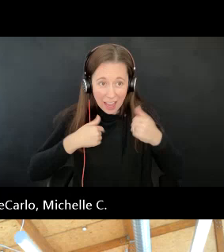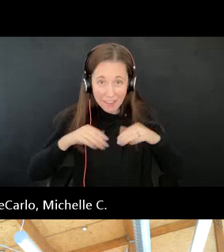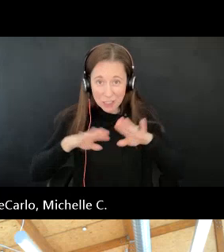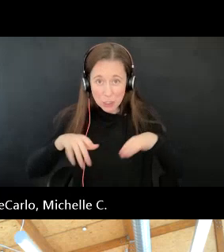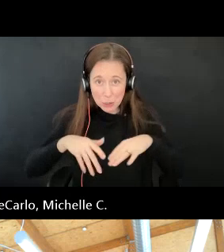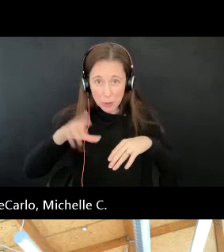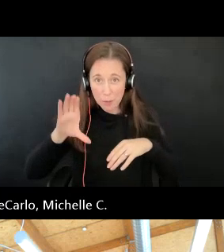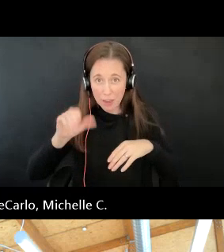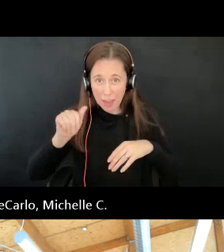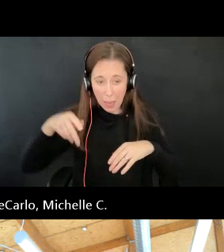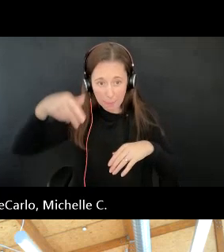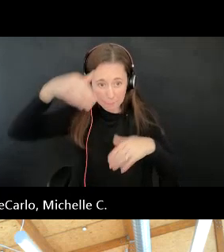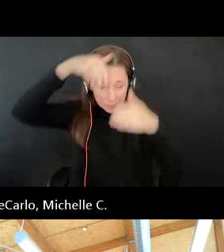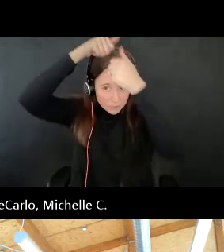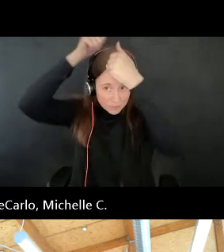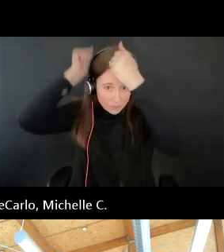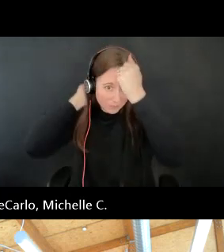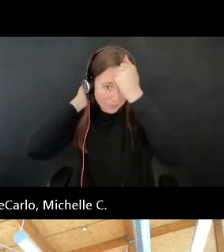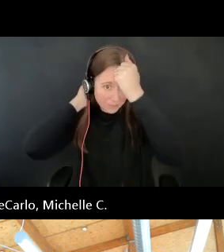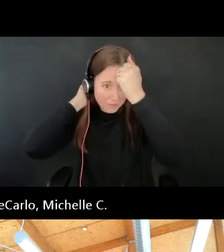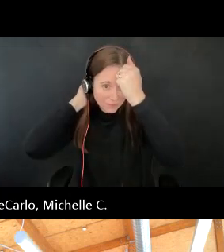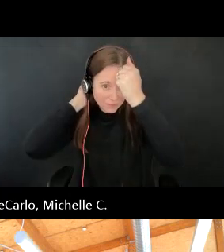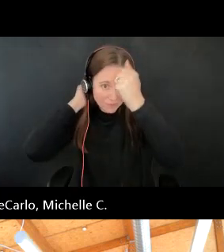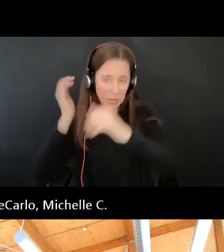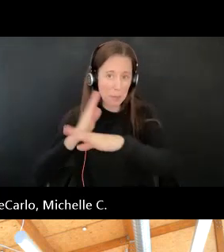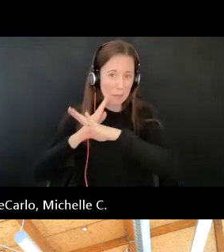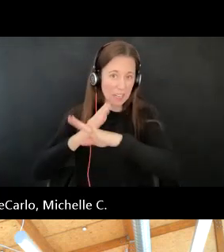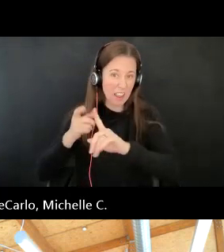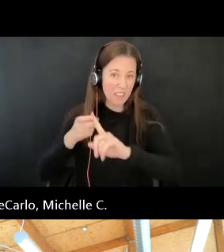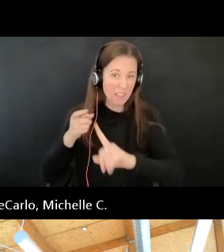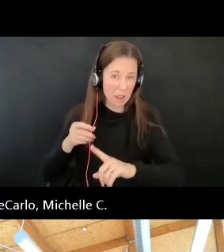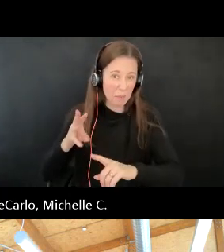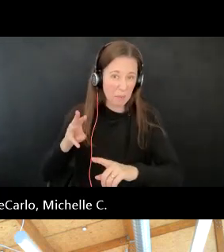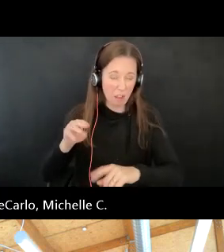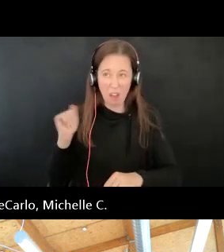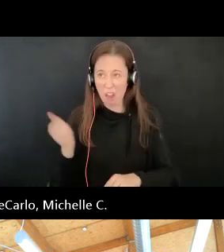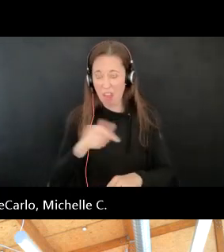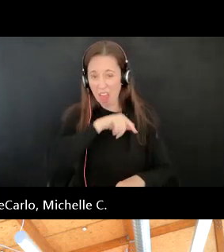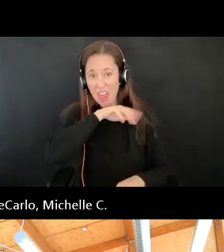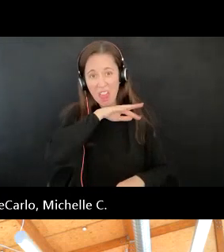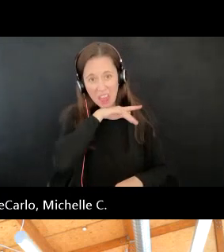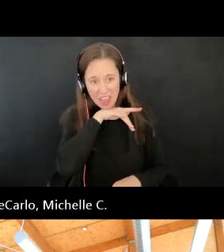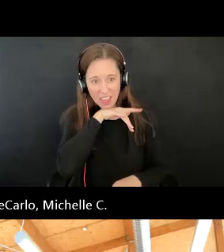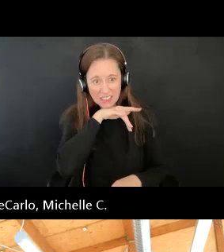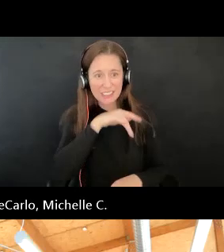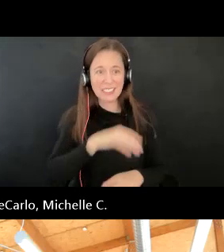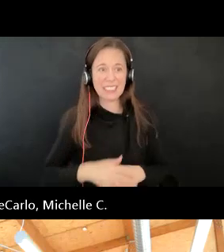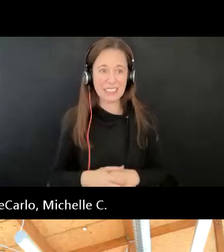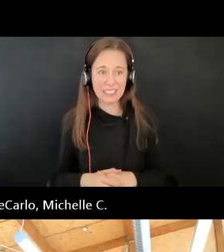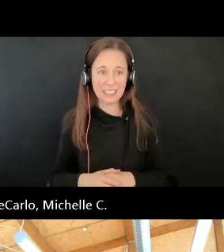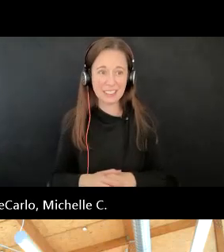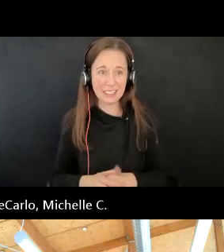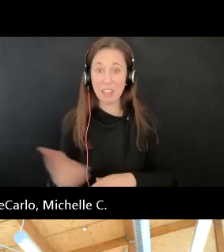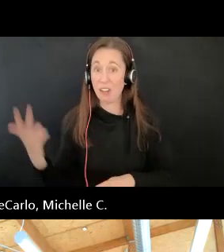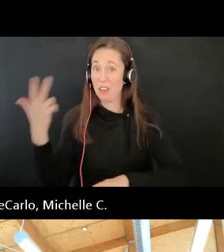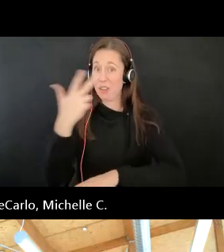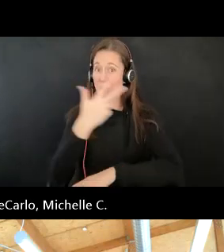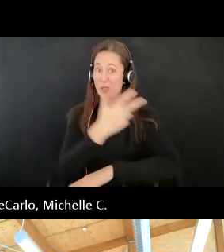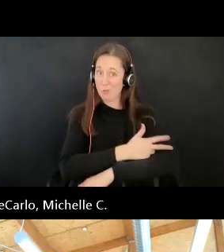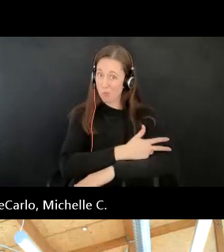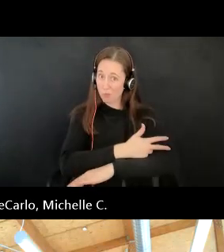That is to protect their hair from that mud while we marsh muck. Because while on these 3-day trips, students are